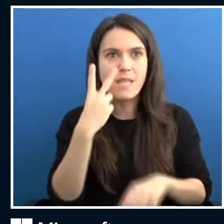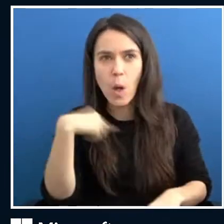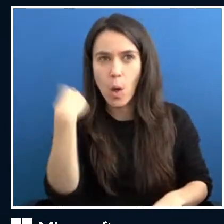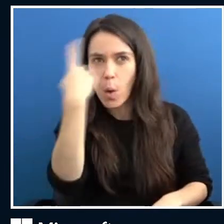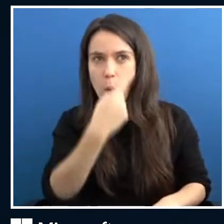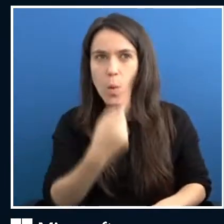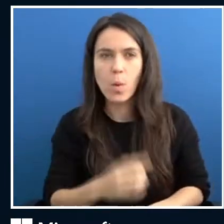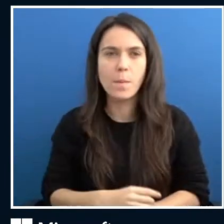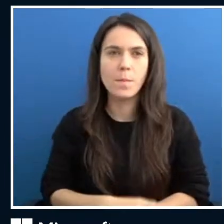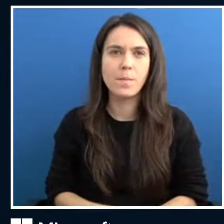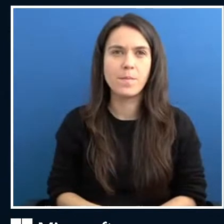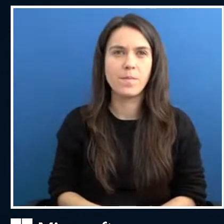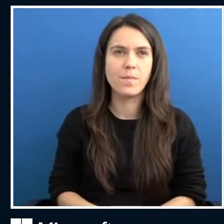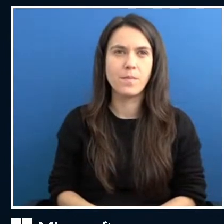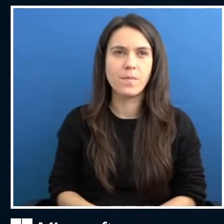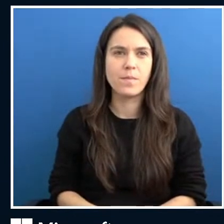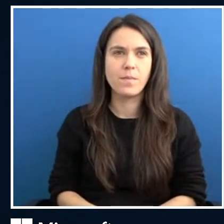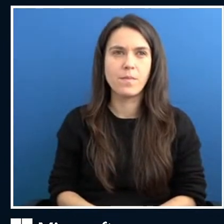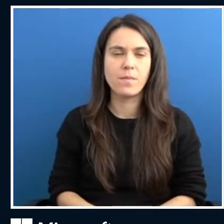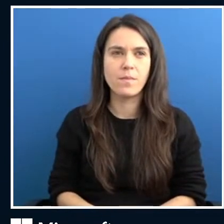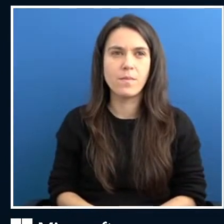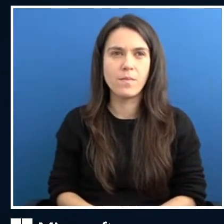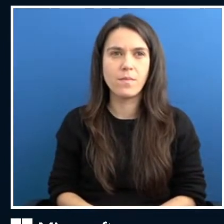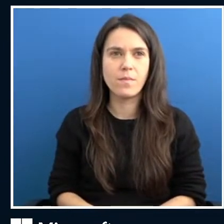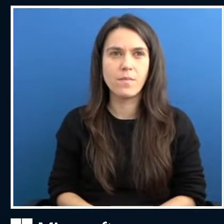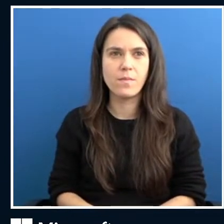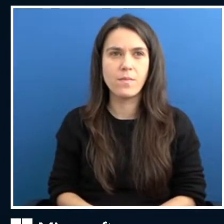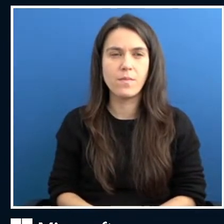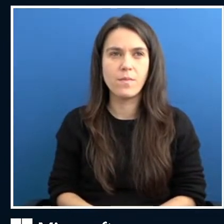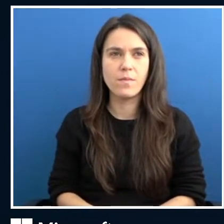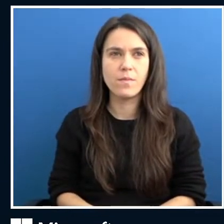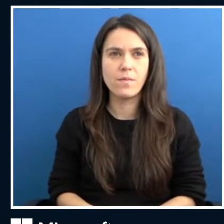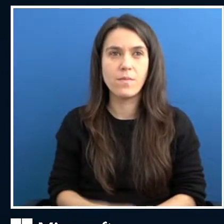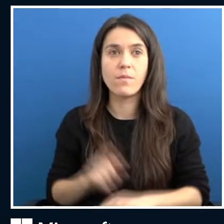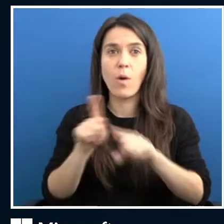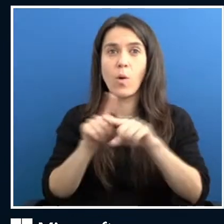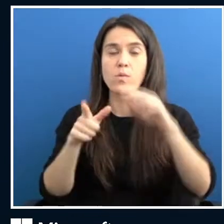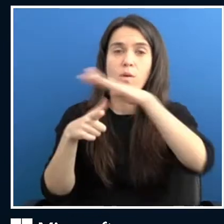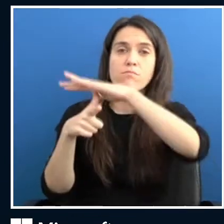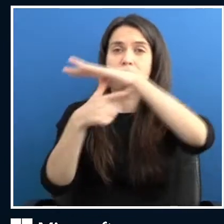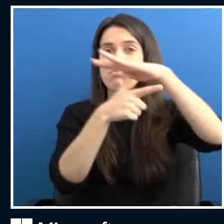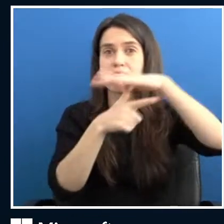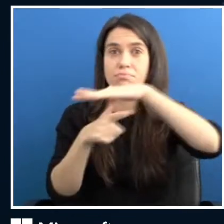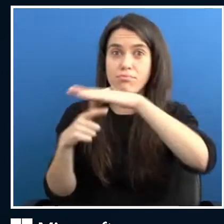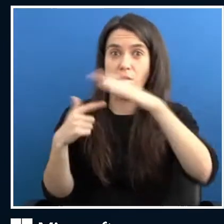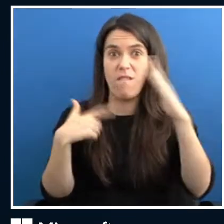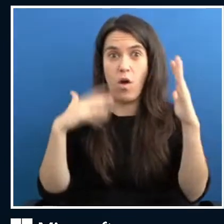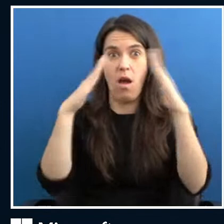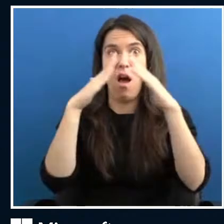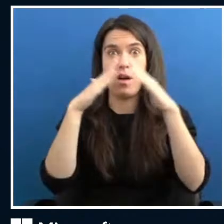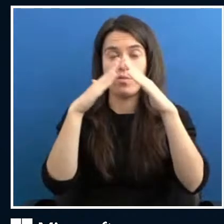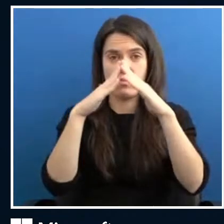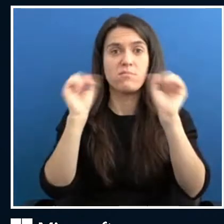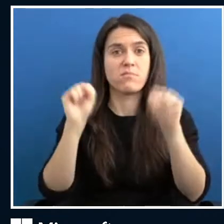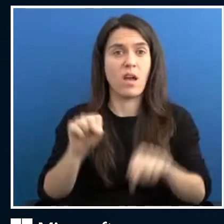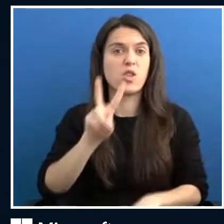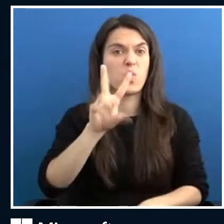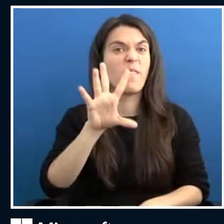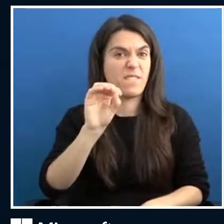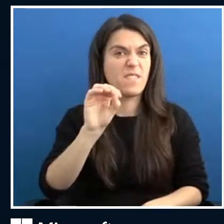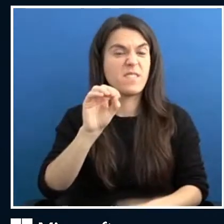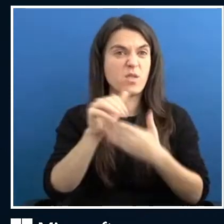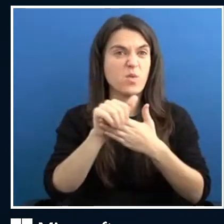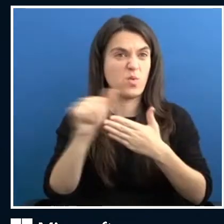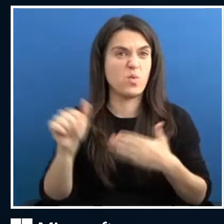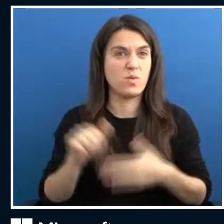a drone with a camera in the home, $250. And the robot dog. Now you are getting